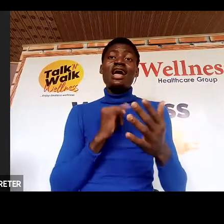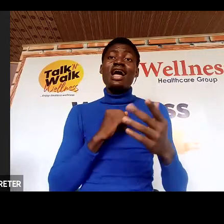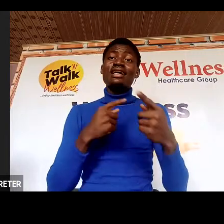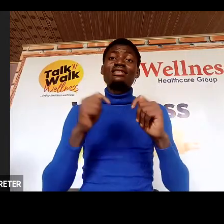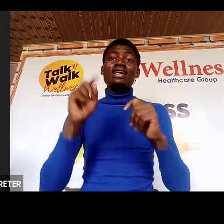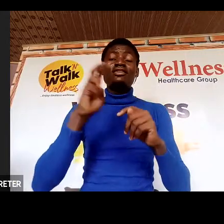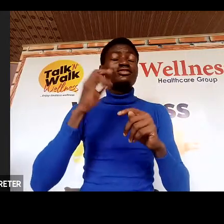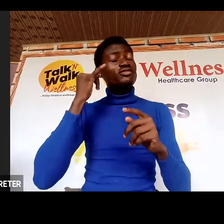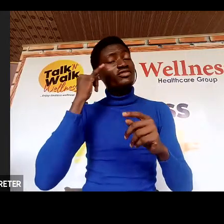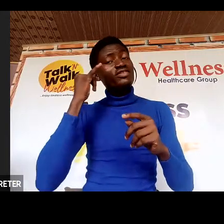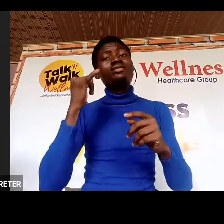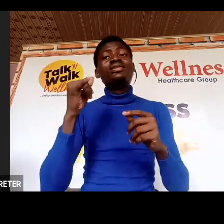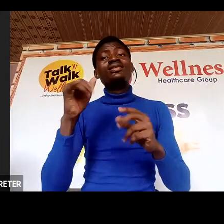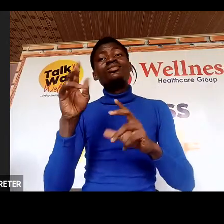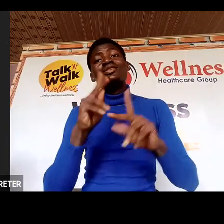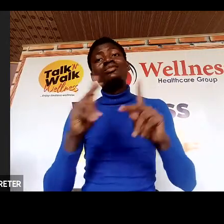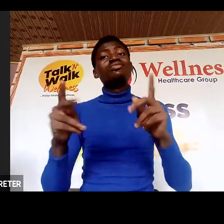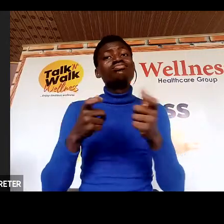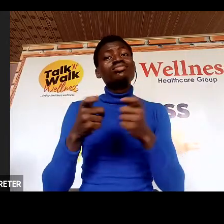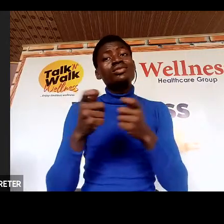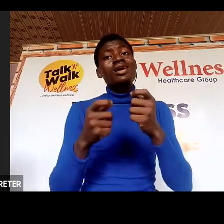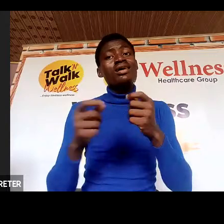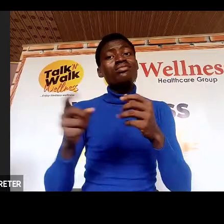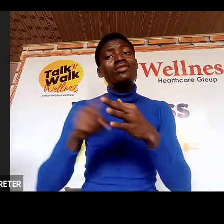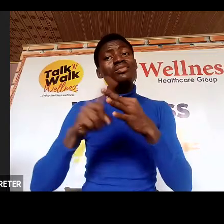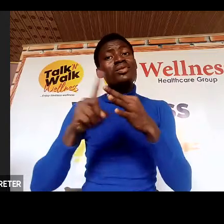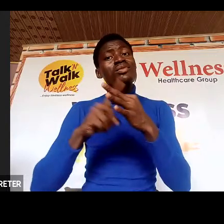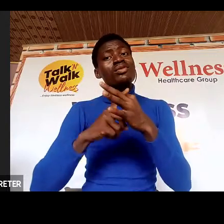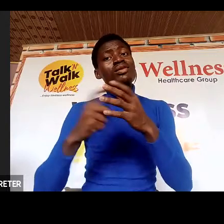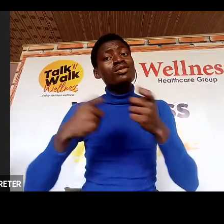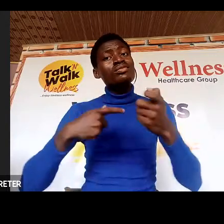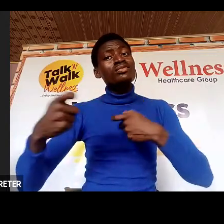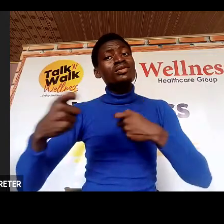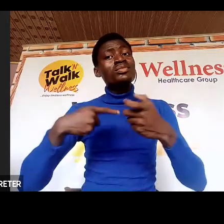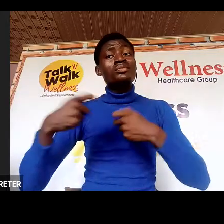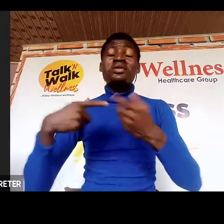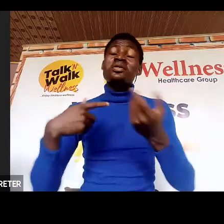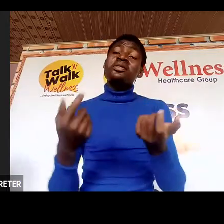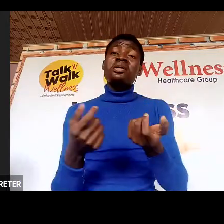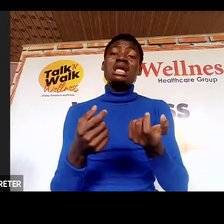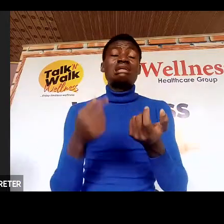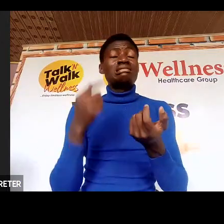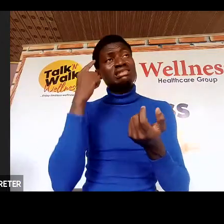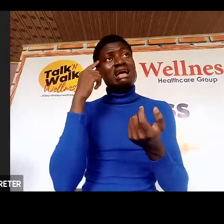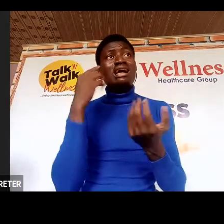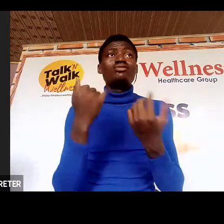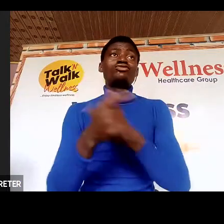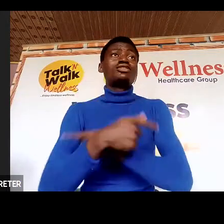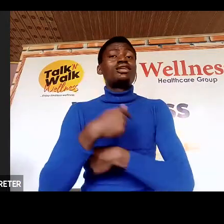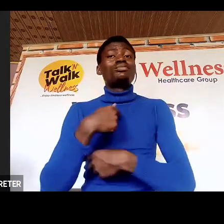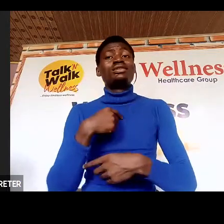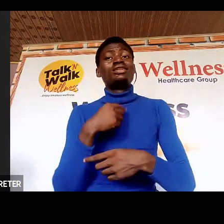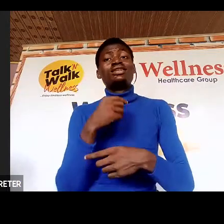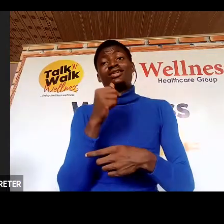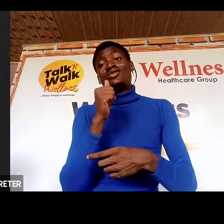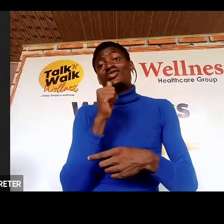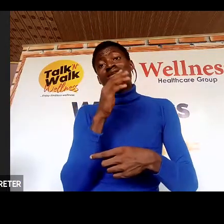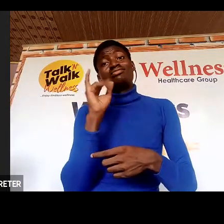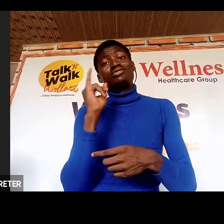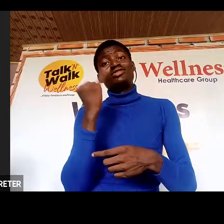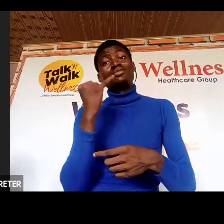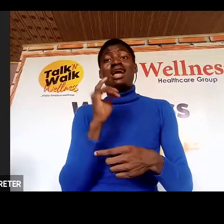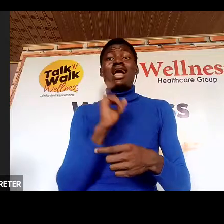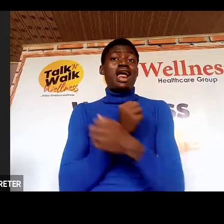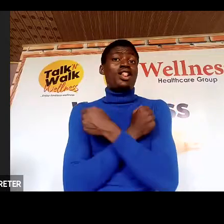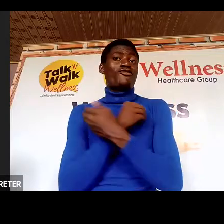I really wanted to speak like an Iyajebu that I am when it comes to money. I love money. I love spending money, and I love to make money as well. And that